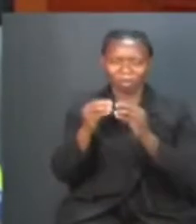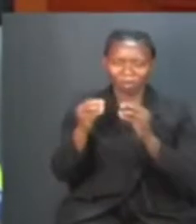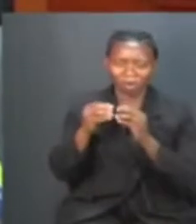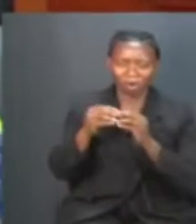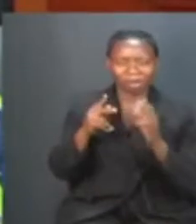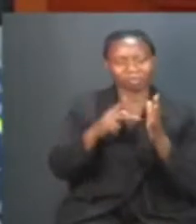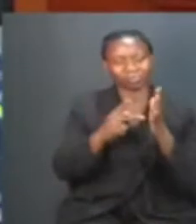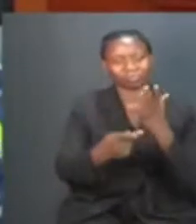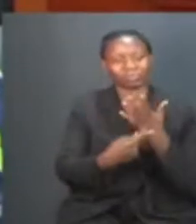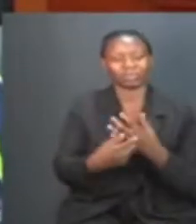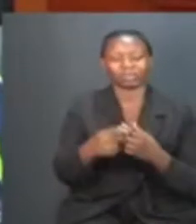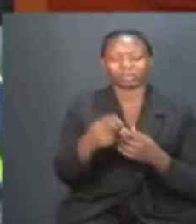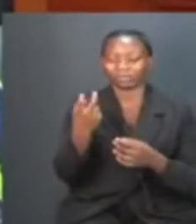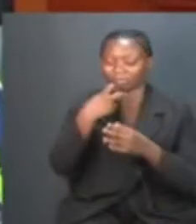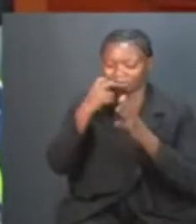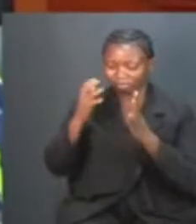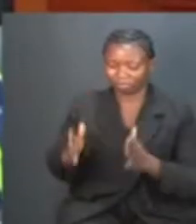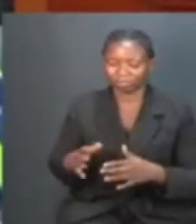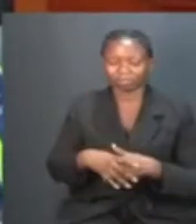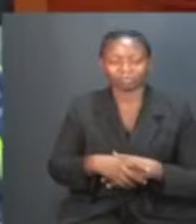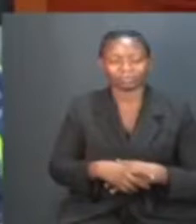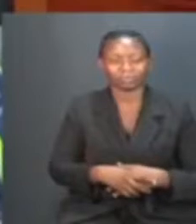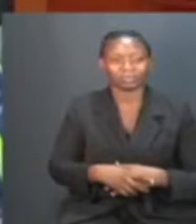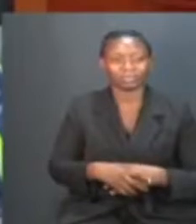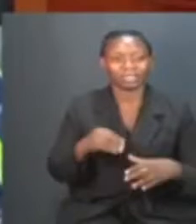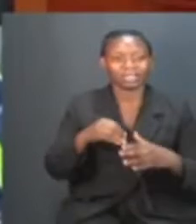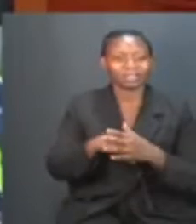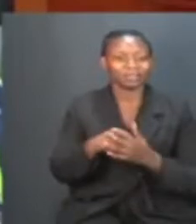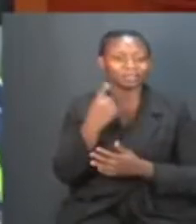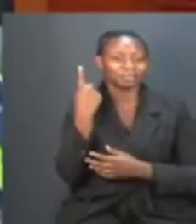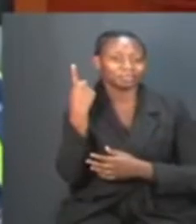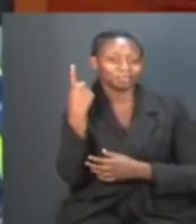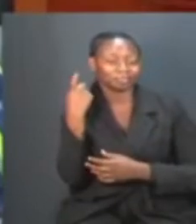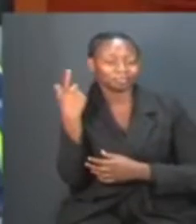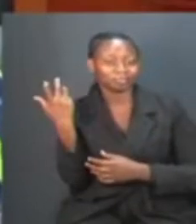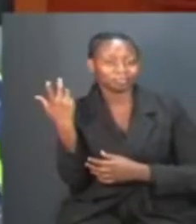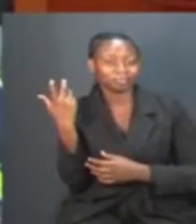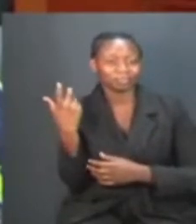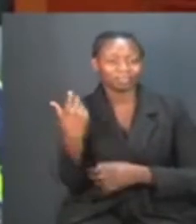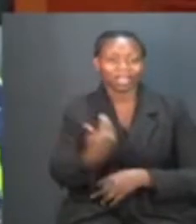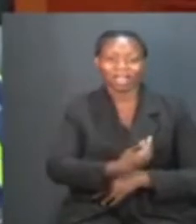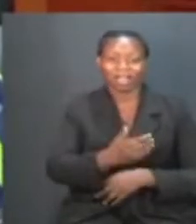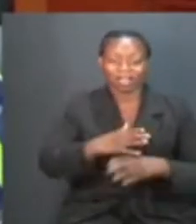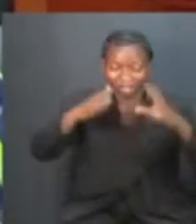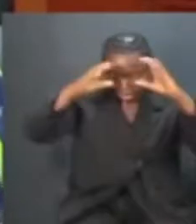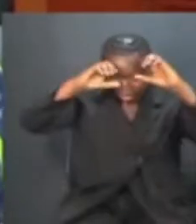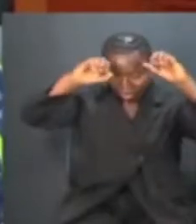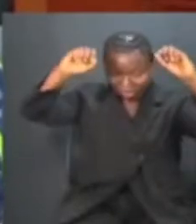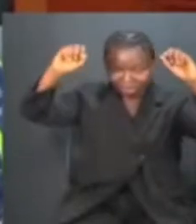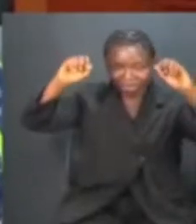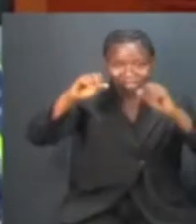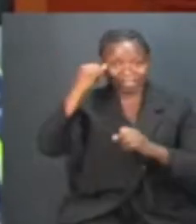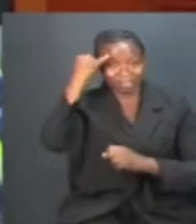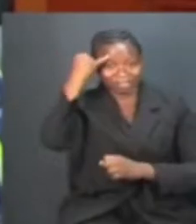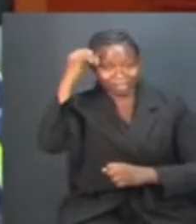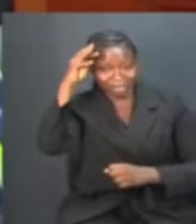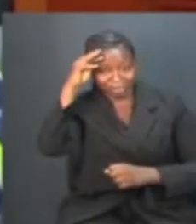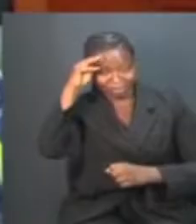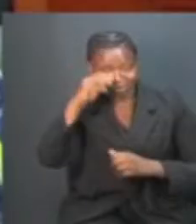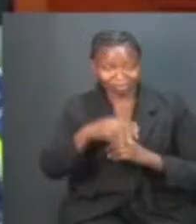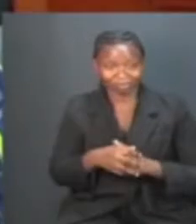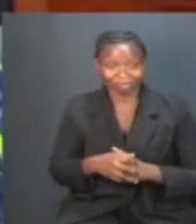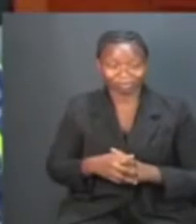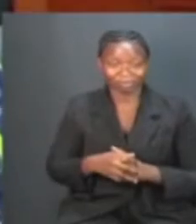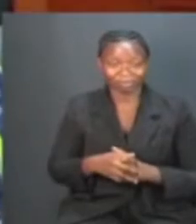occasions. Mr. Speaker, in recent times, our President, His Excellency John Dramani